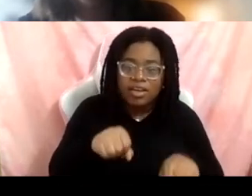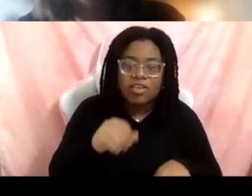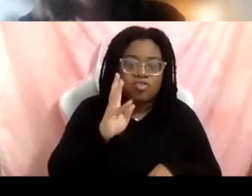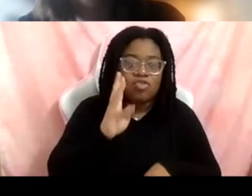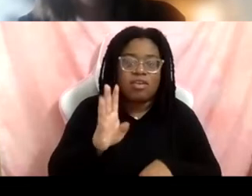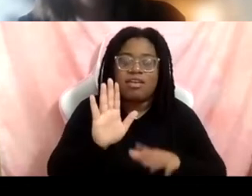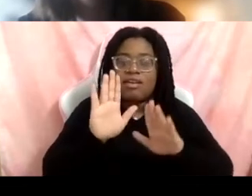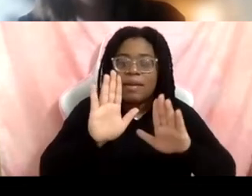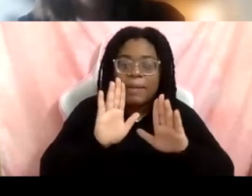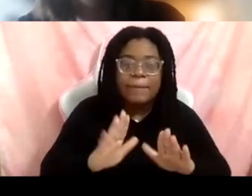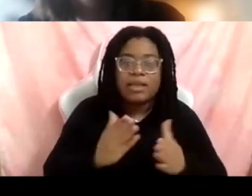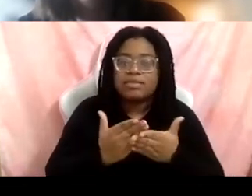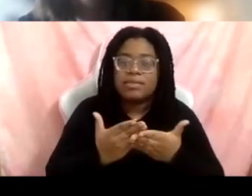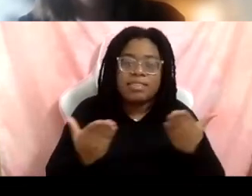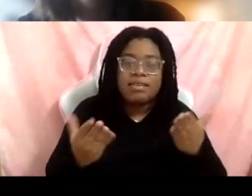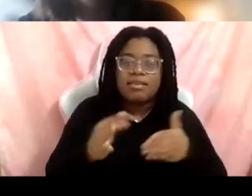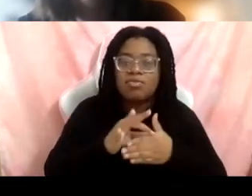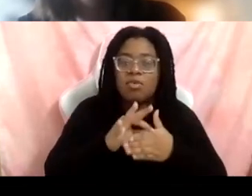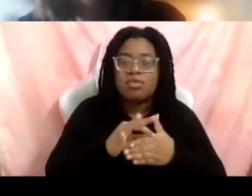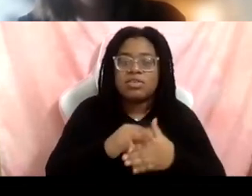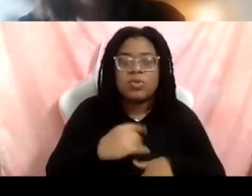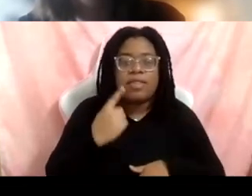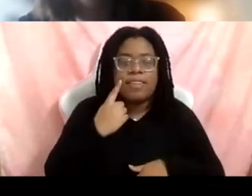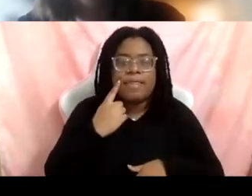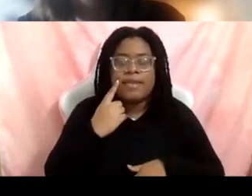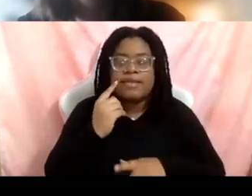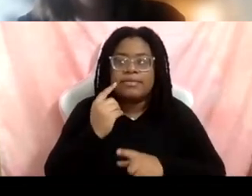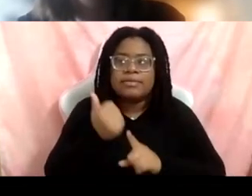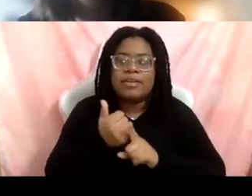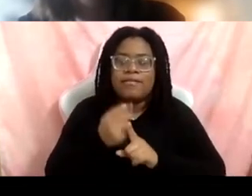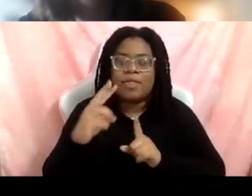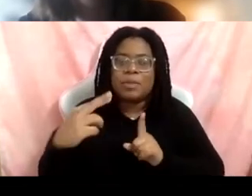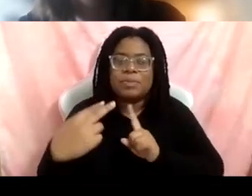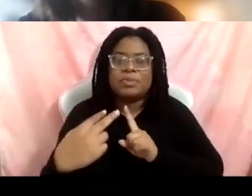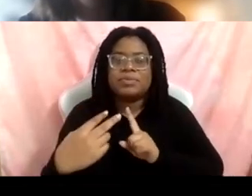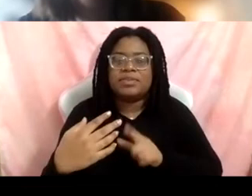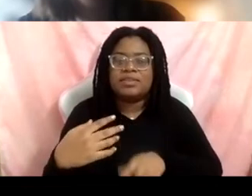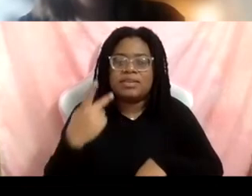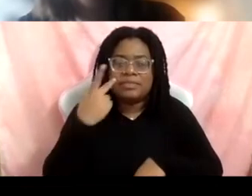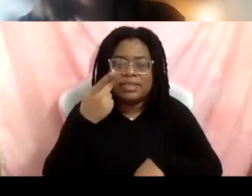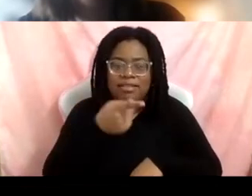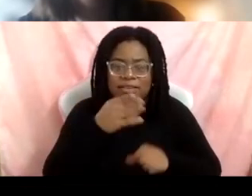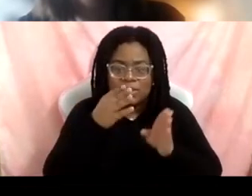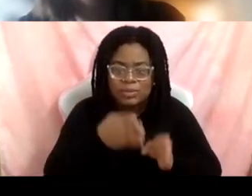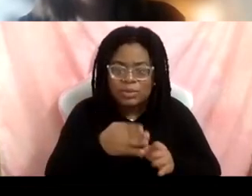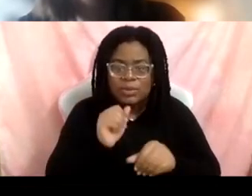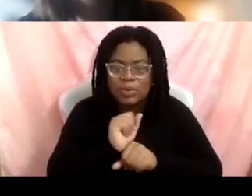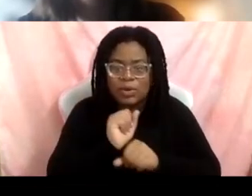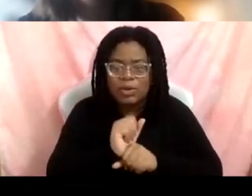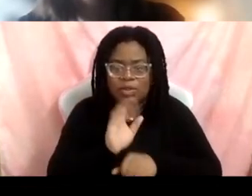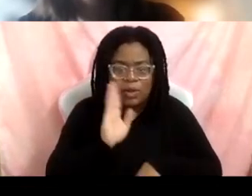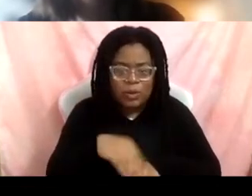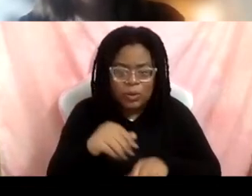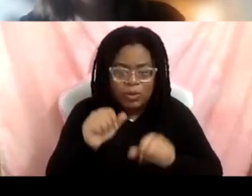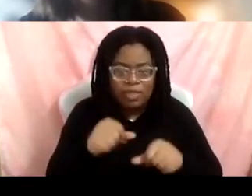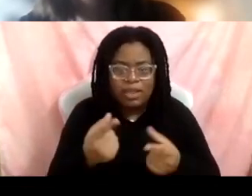amazing, beautiful content. So I try to think as well sometimes from their perspective, in the sense that I've seen this person's work, I know what they can do, I want